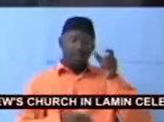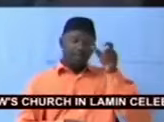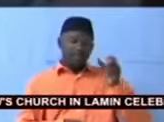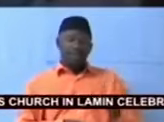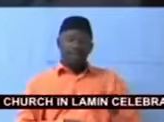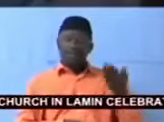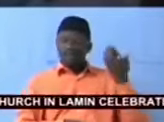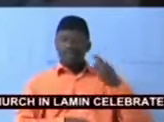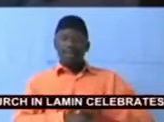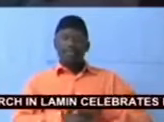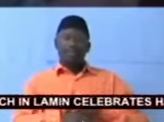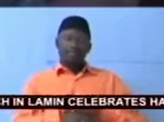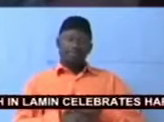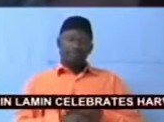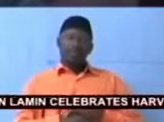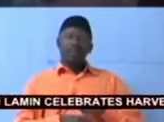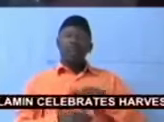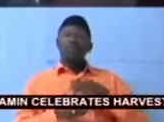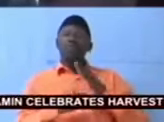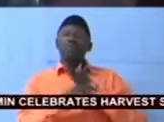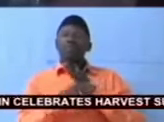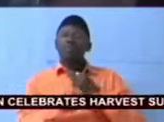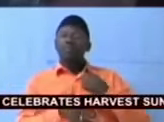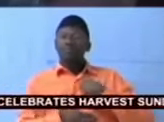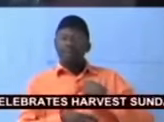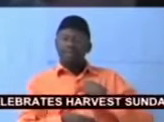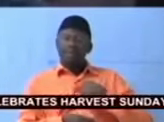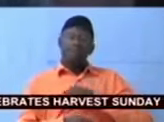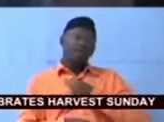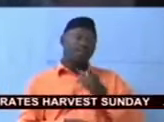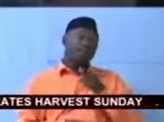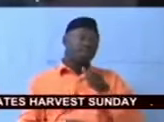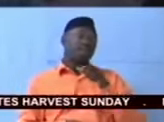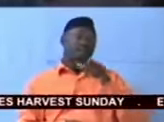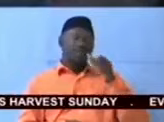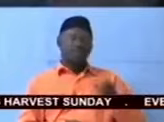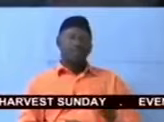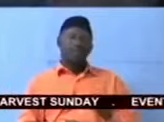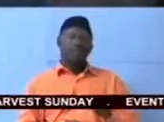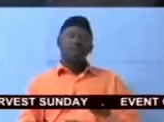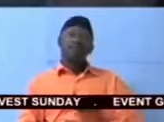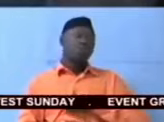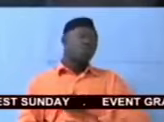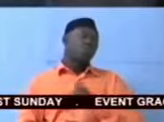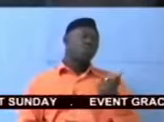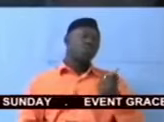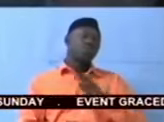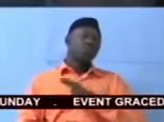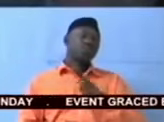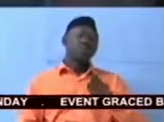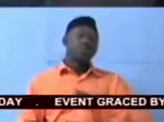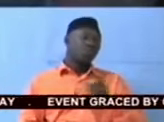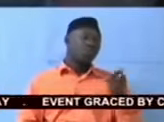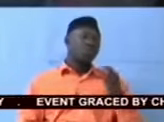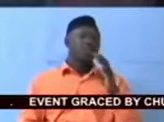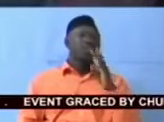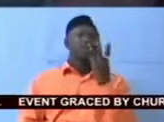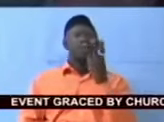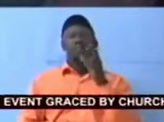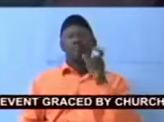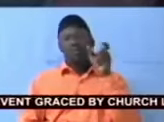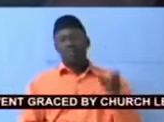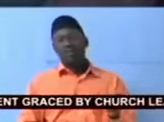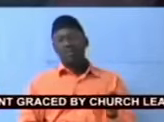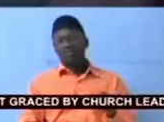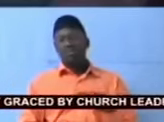between myself and him at the time, and so there was no other third party. Mom nak jamono bobu man ak mom rek la amul kenen ku ñu